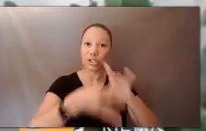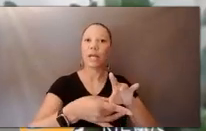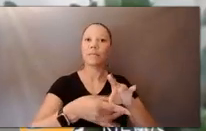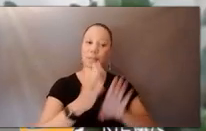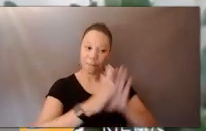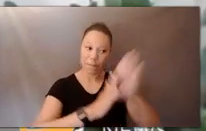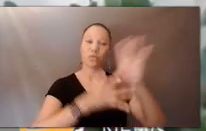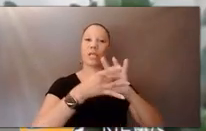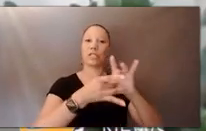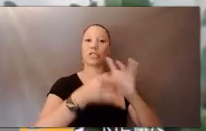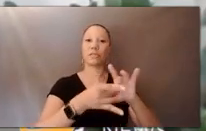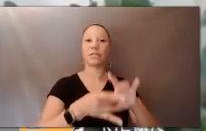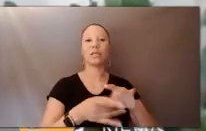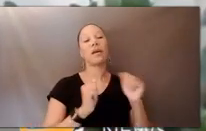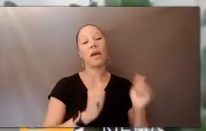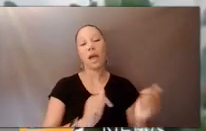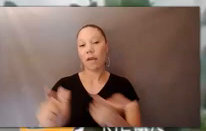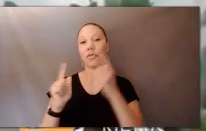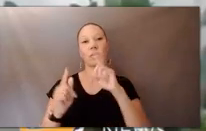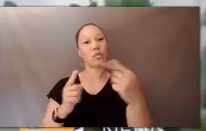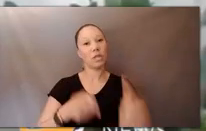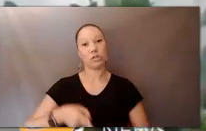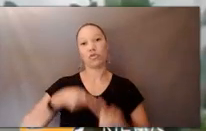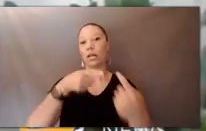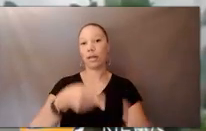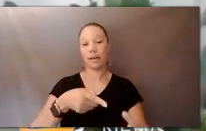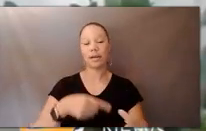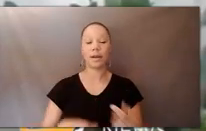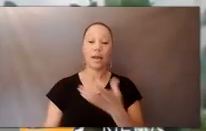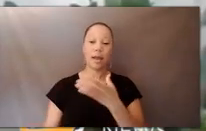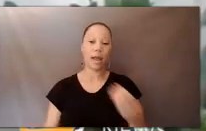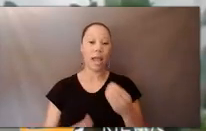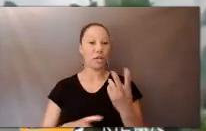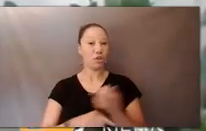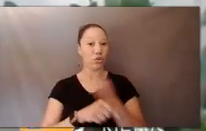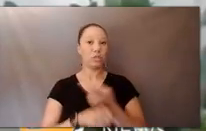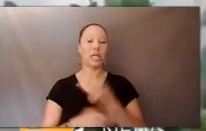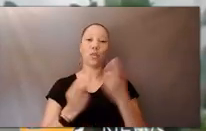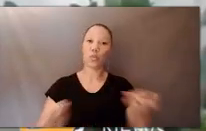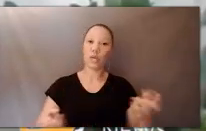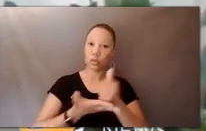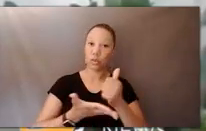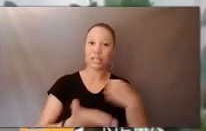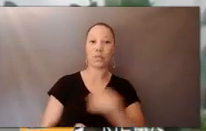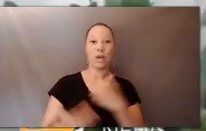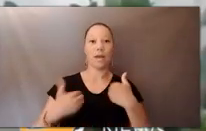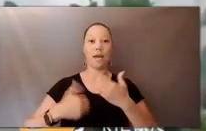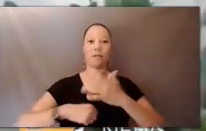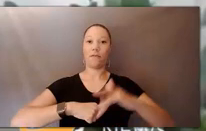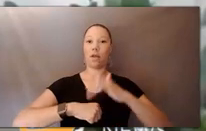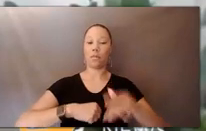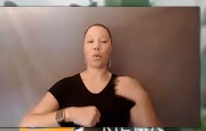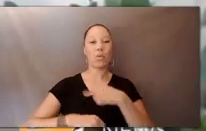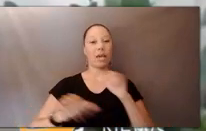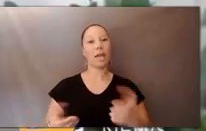Build those, because for everybody is having a difficult time with this. And by using those resources that we have, we can